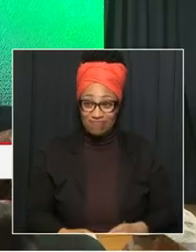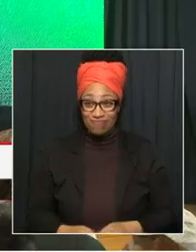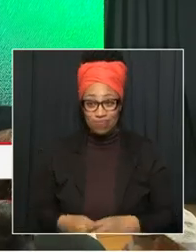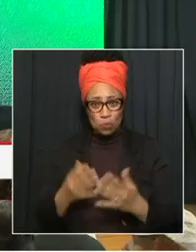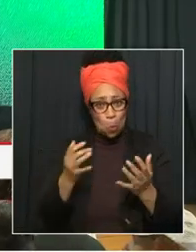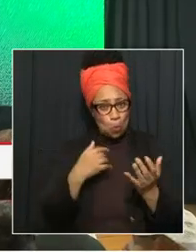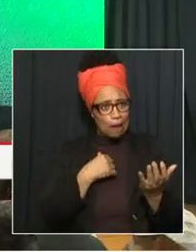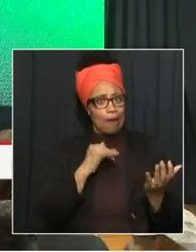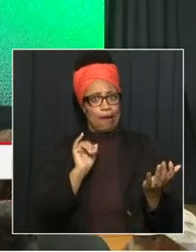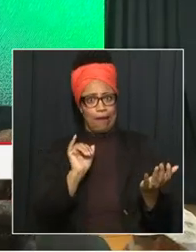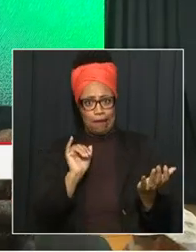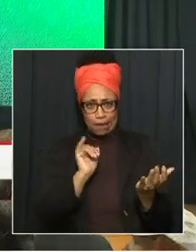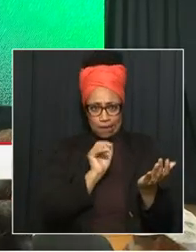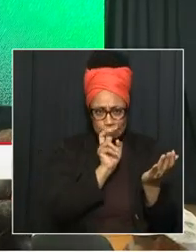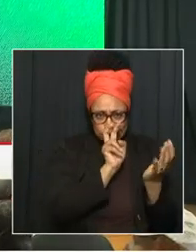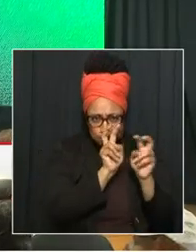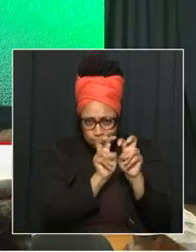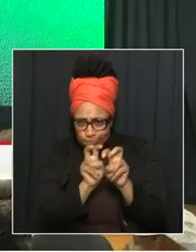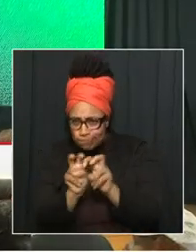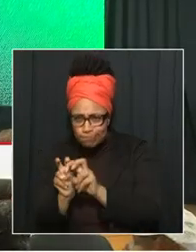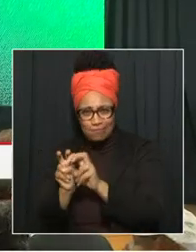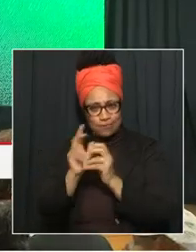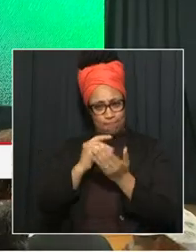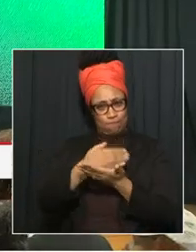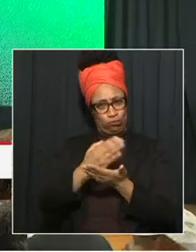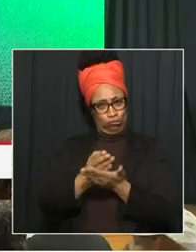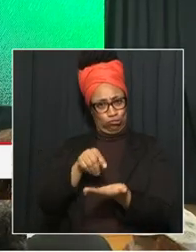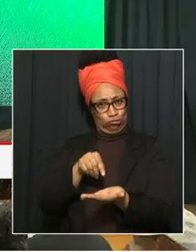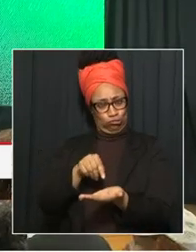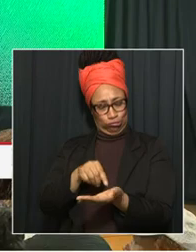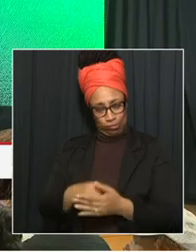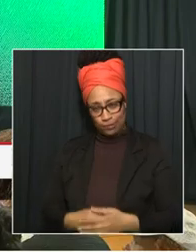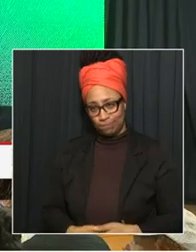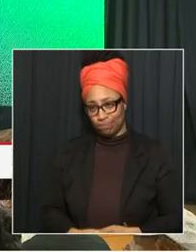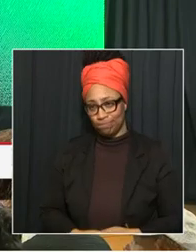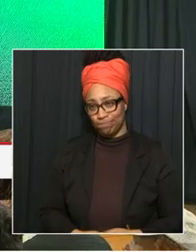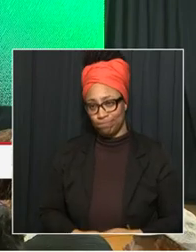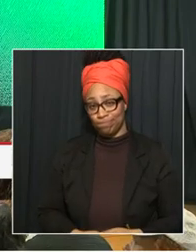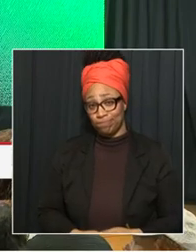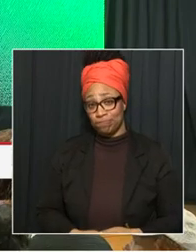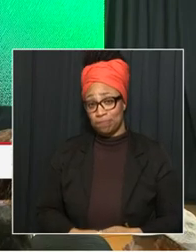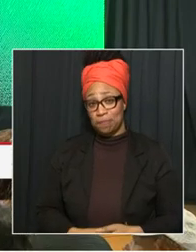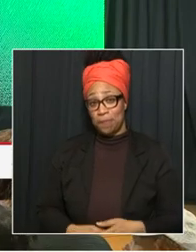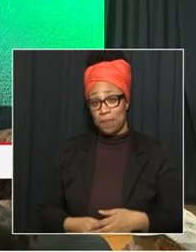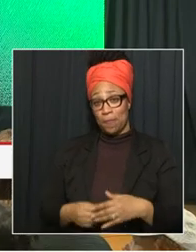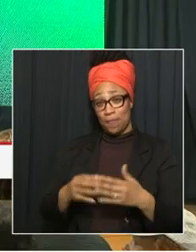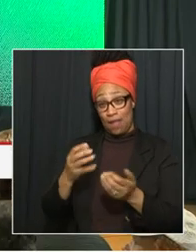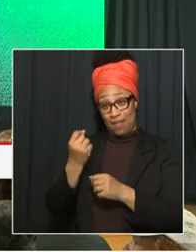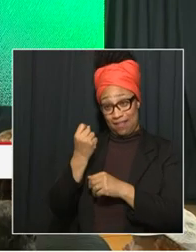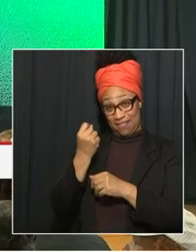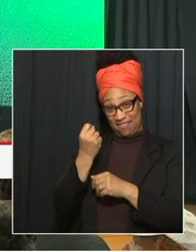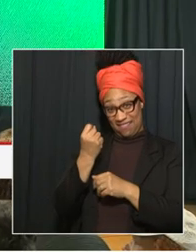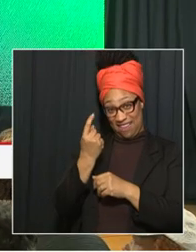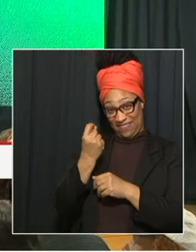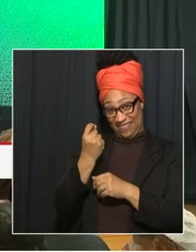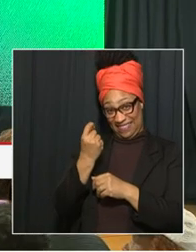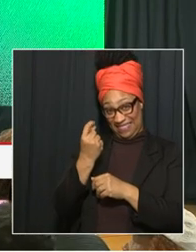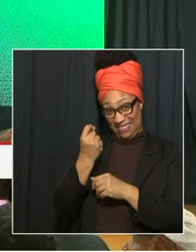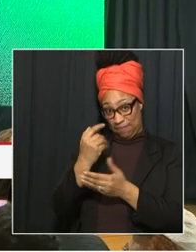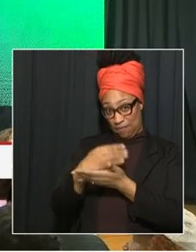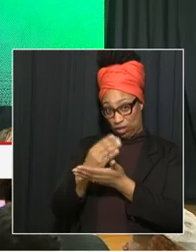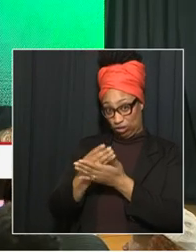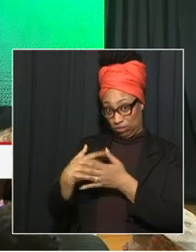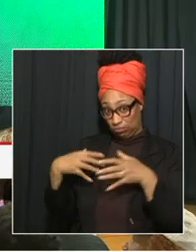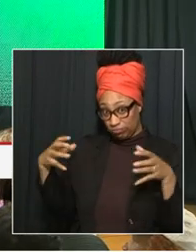can look back over 11 balanced budgets. And I know that when we make the investments